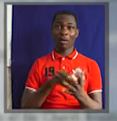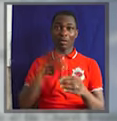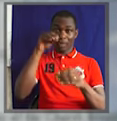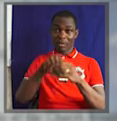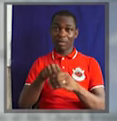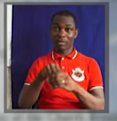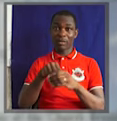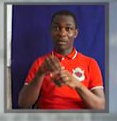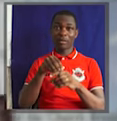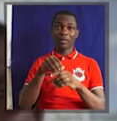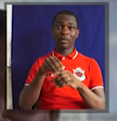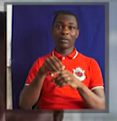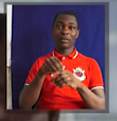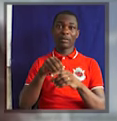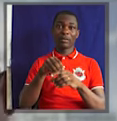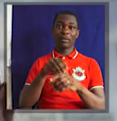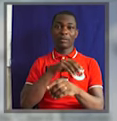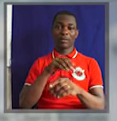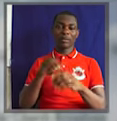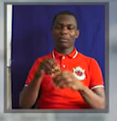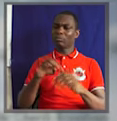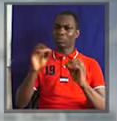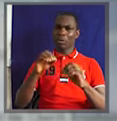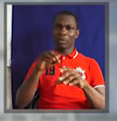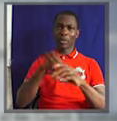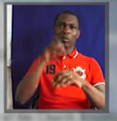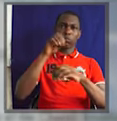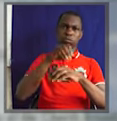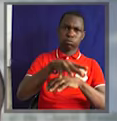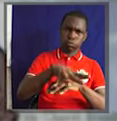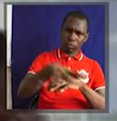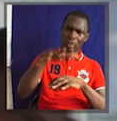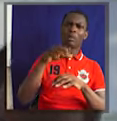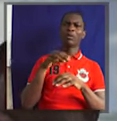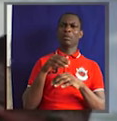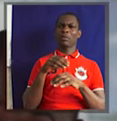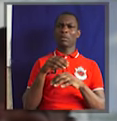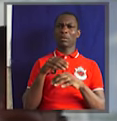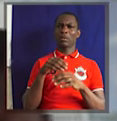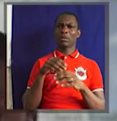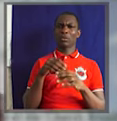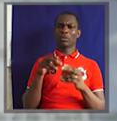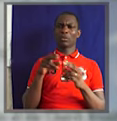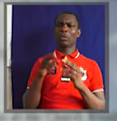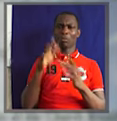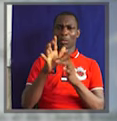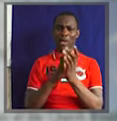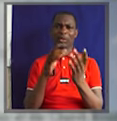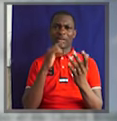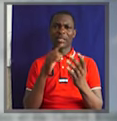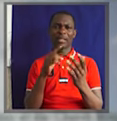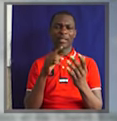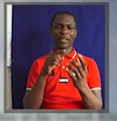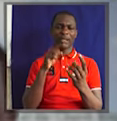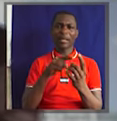atwene baabi a ompesa be ko oba ne mu na oba no anyinsan. It's Bible sa saade no a onan eye yinti no ono